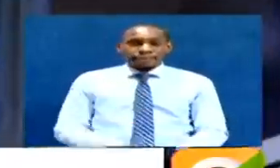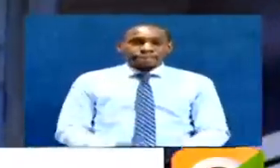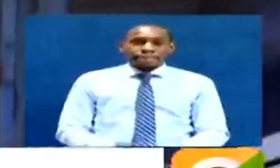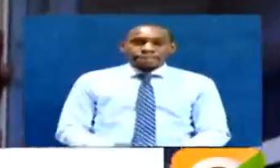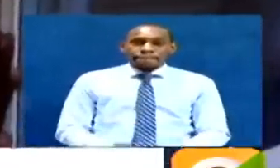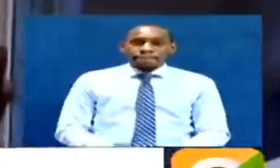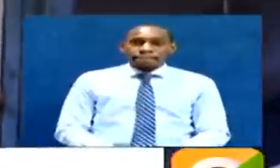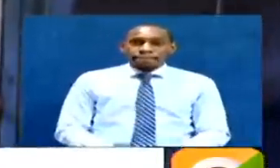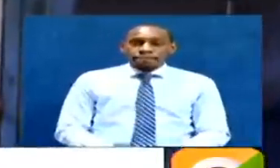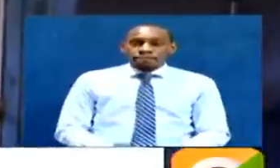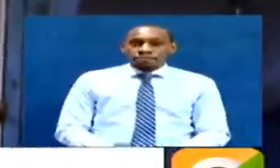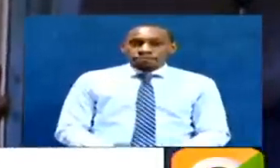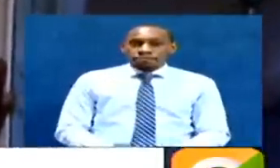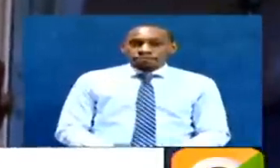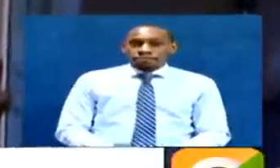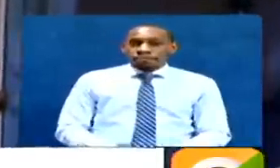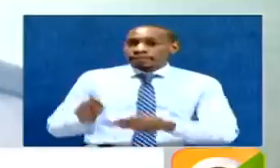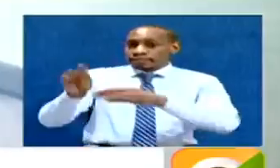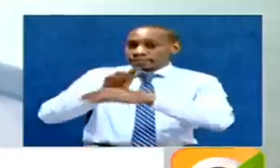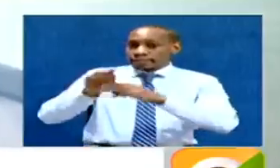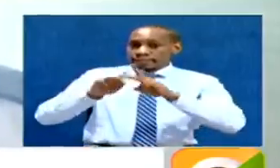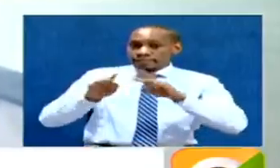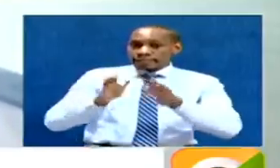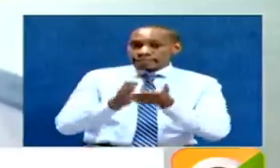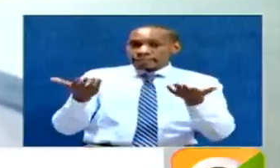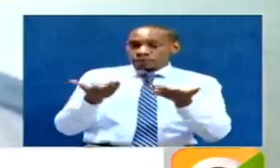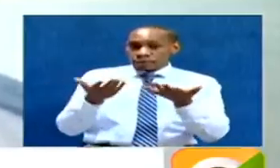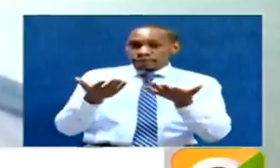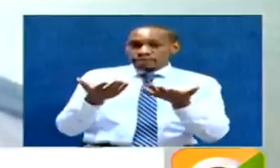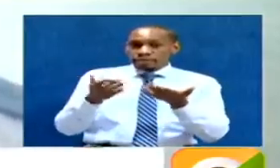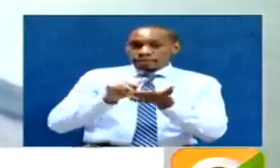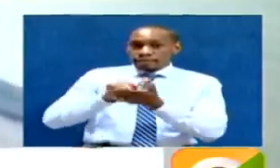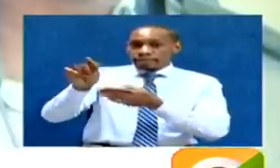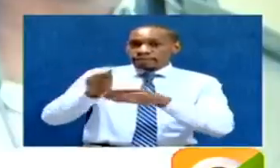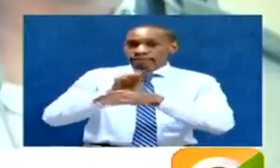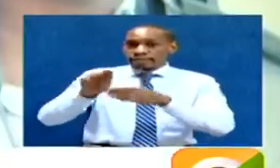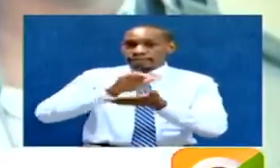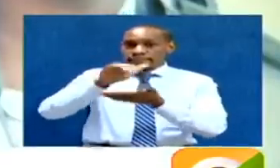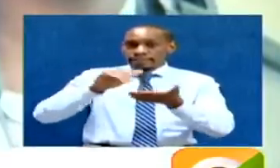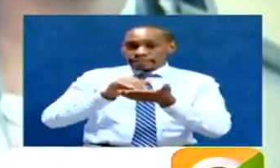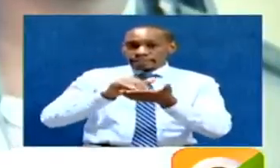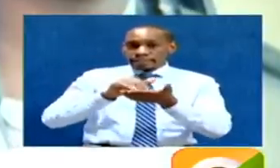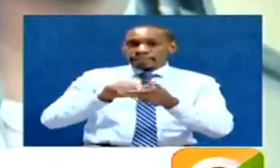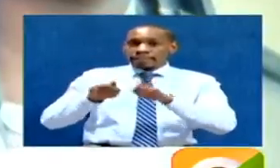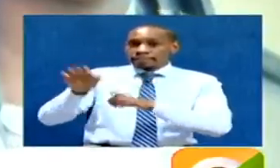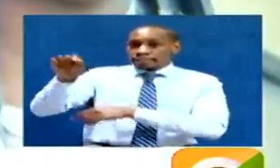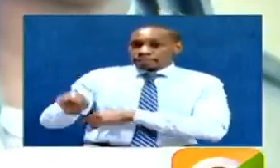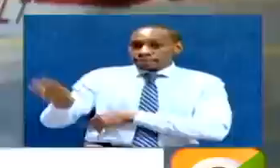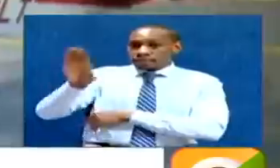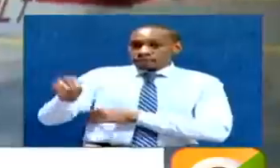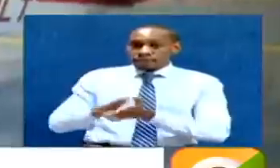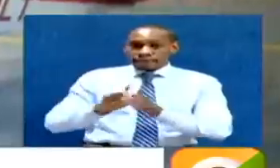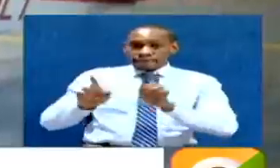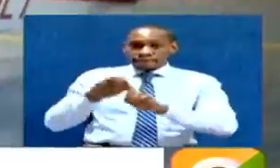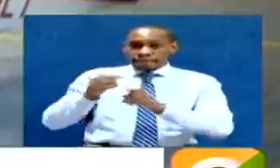that. His training began at the Pieter Maritzburg Flight Training Center, still in South Africa, with